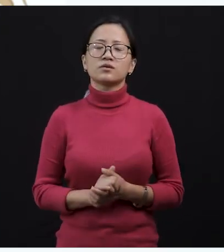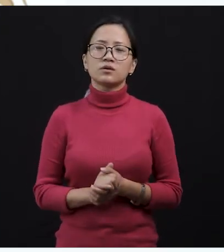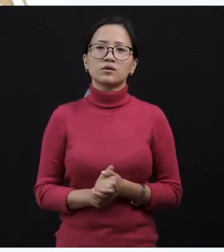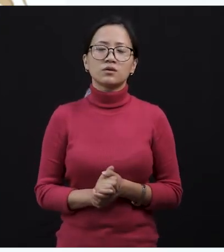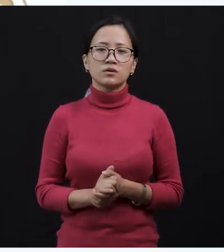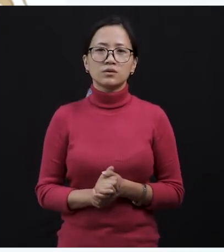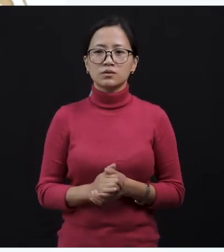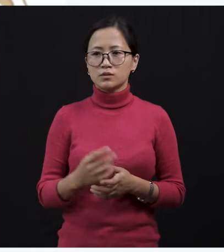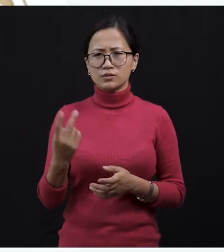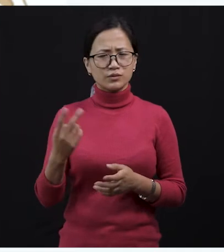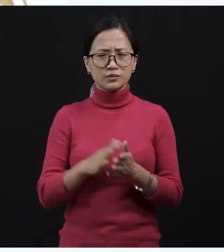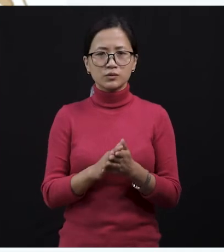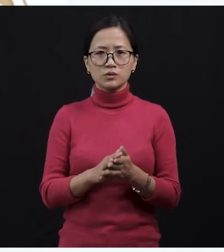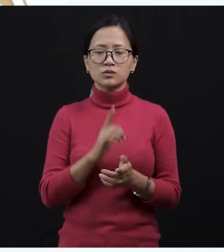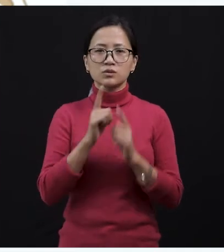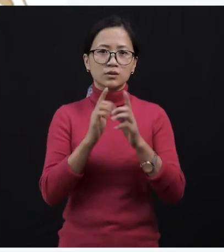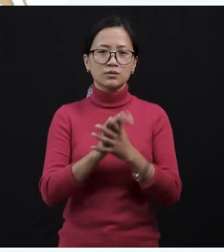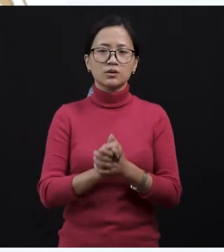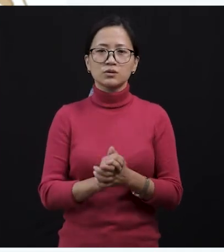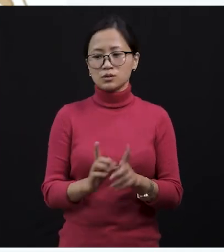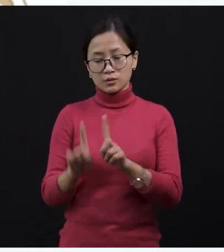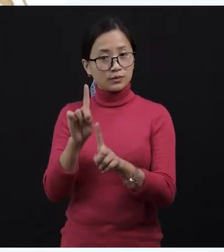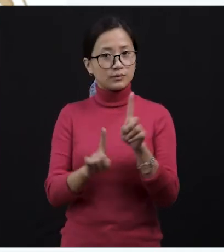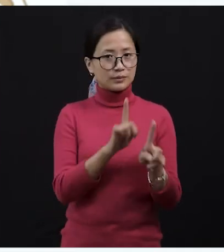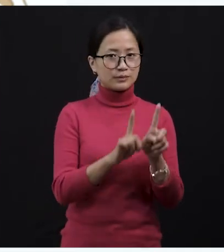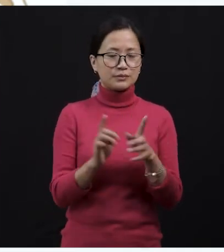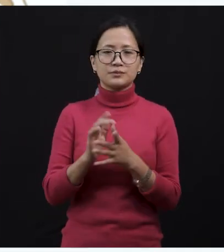Flora, we are referring it to plants.